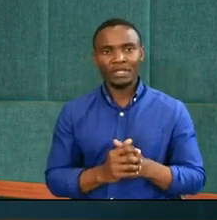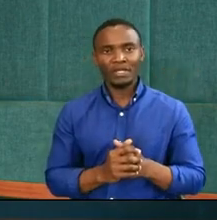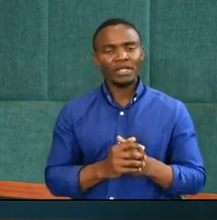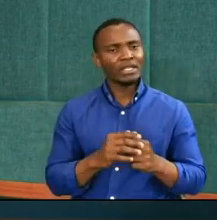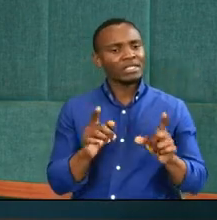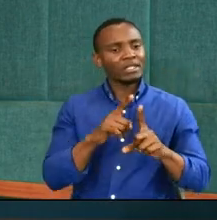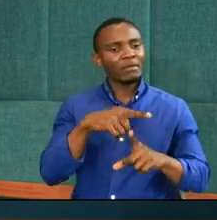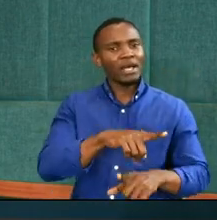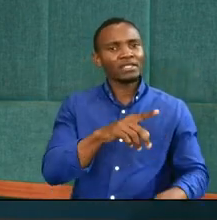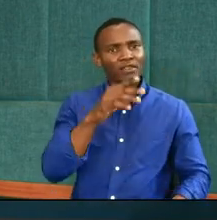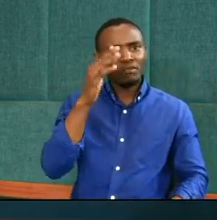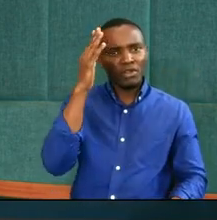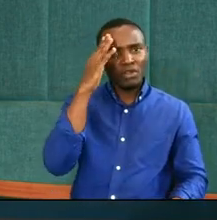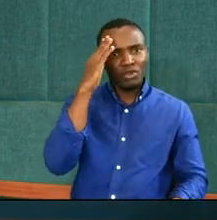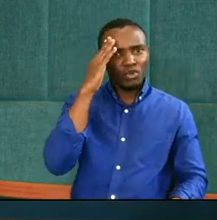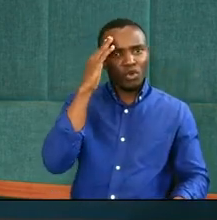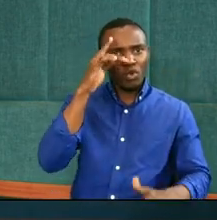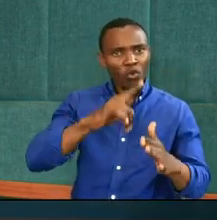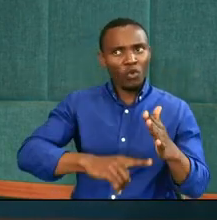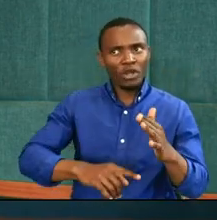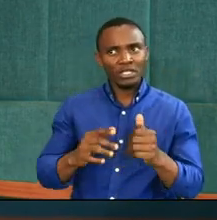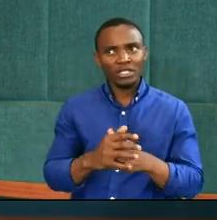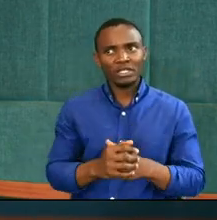she knows